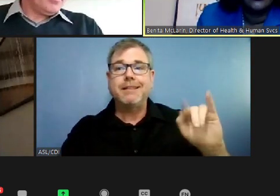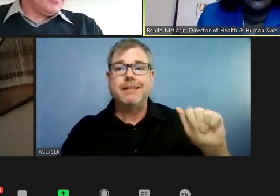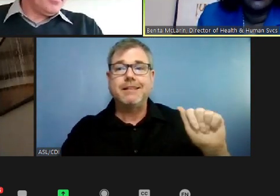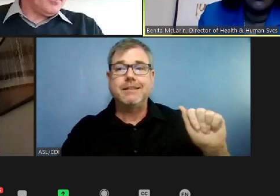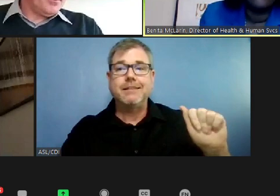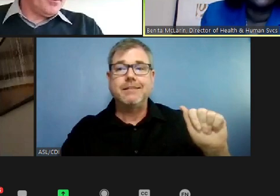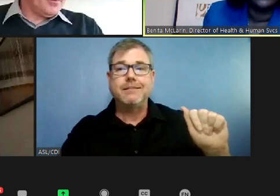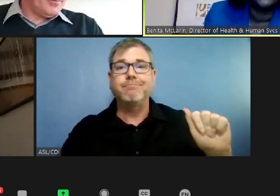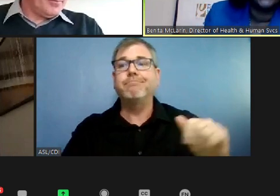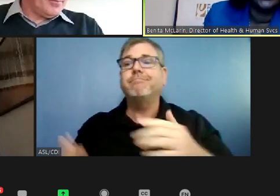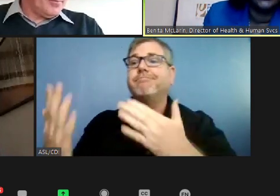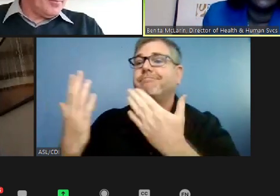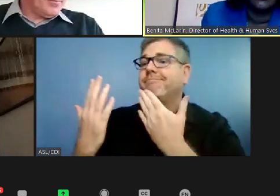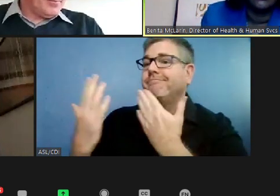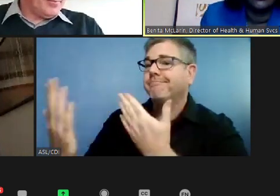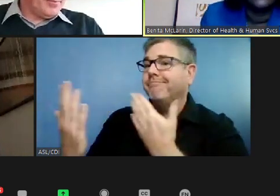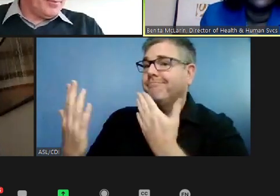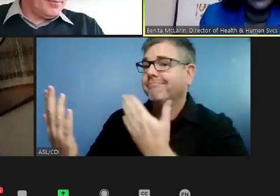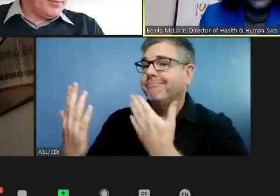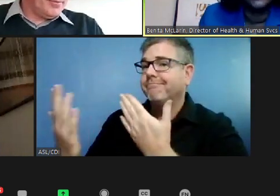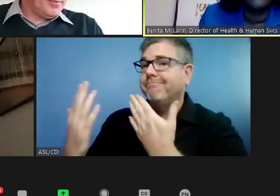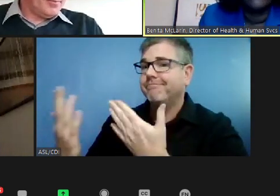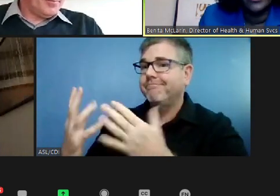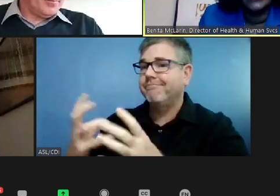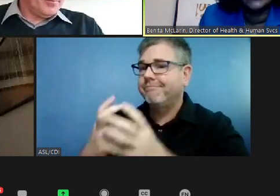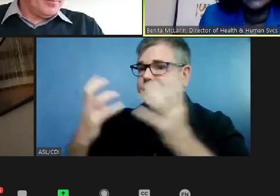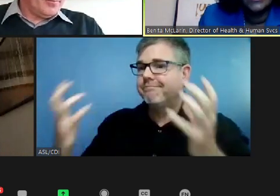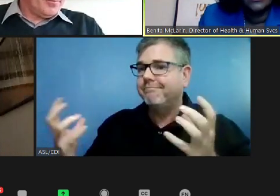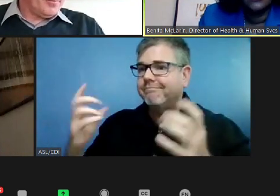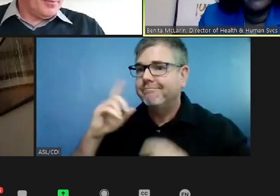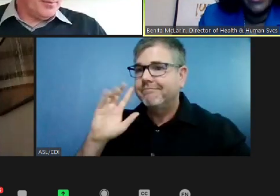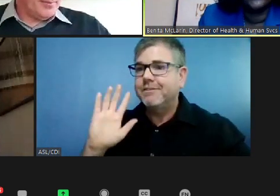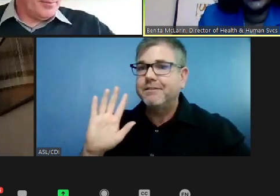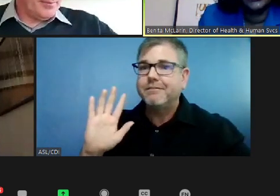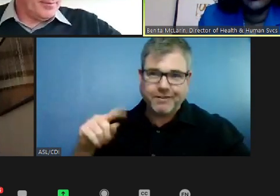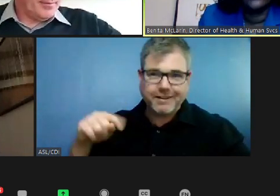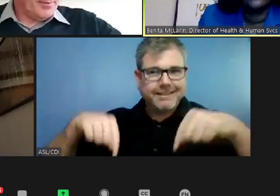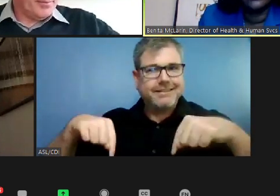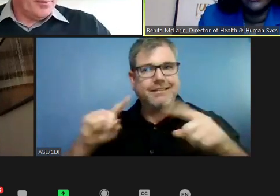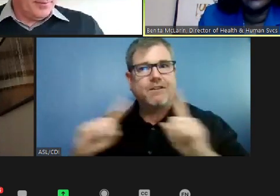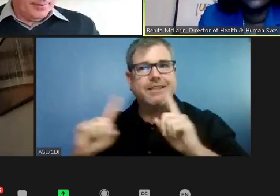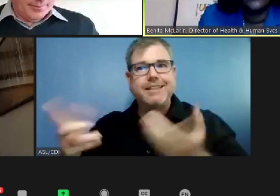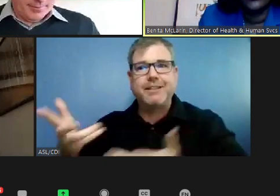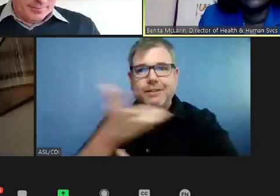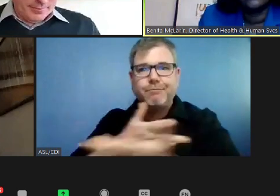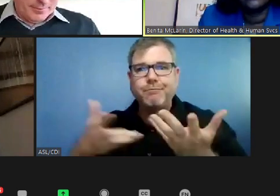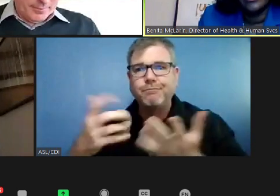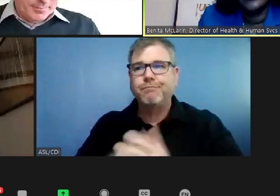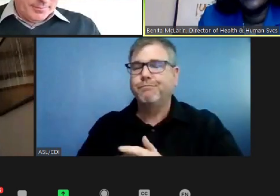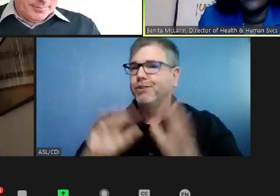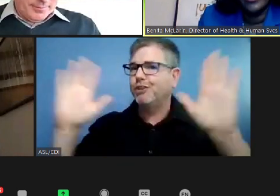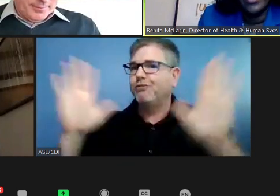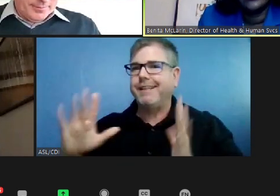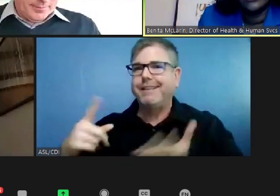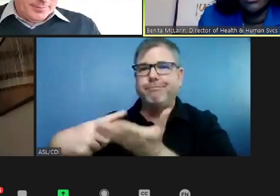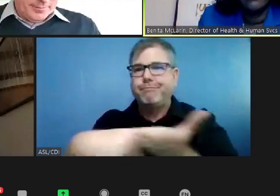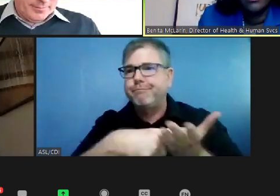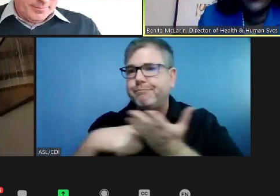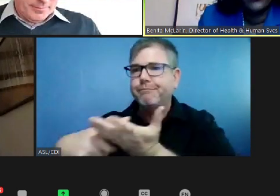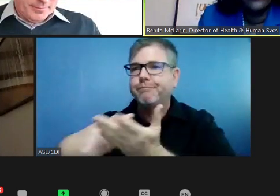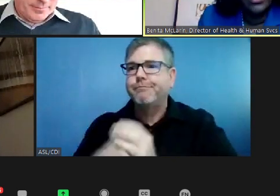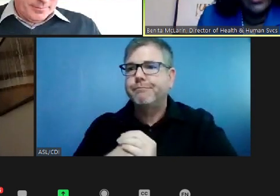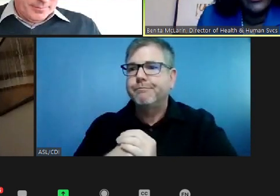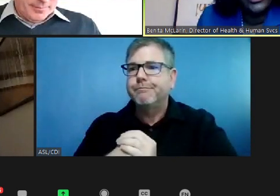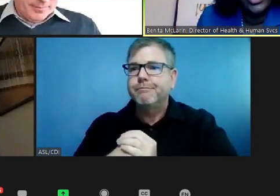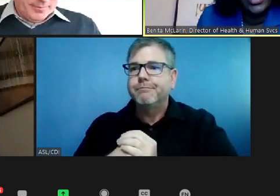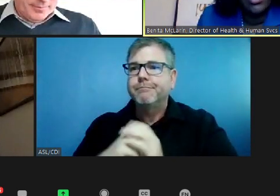great conversation and a lot of information provided. As we close today, I just want to say, that